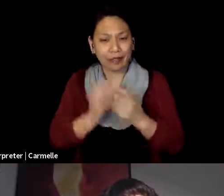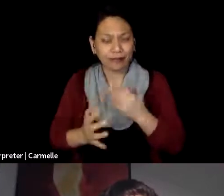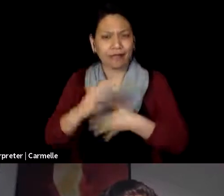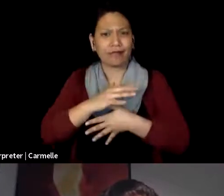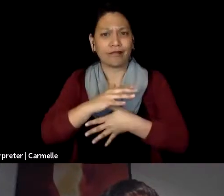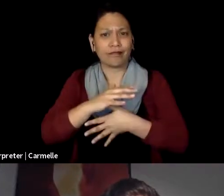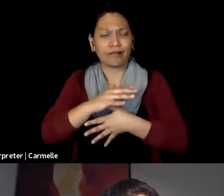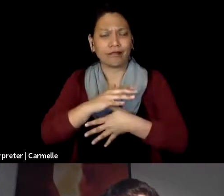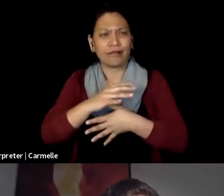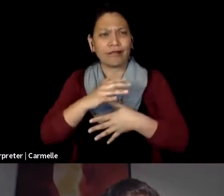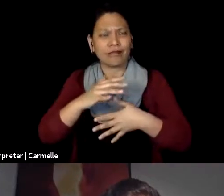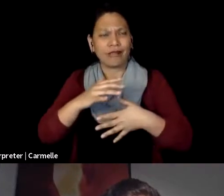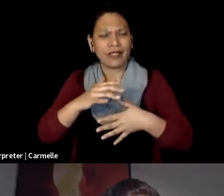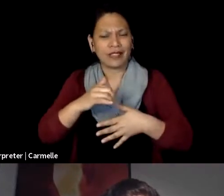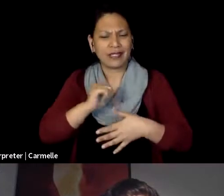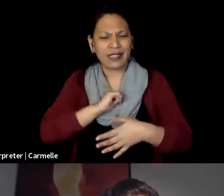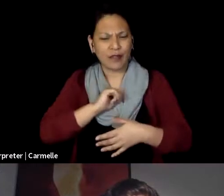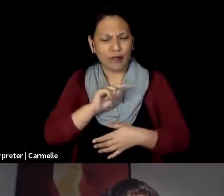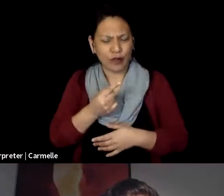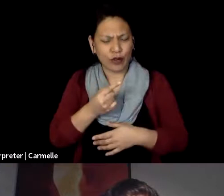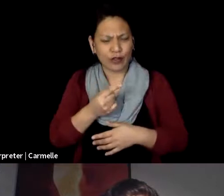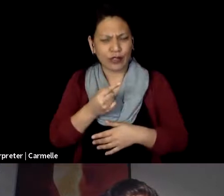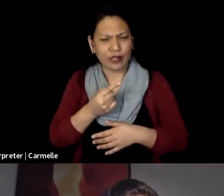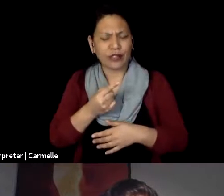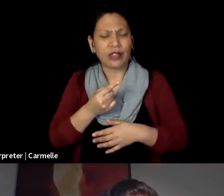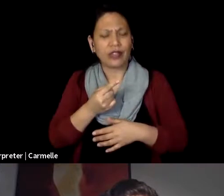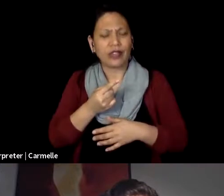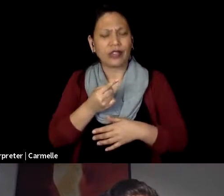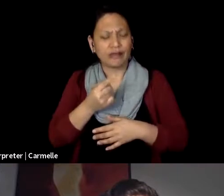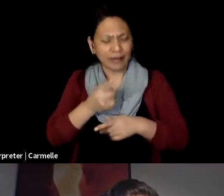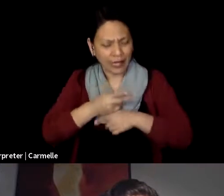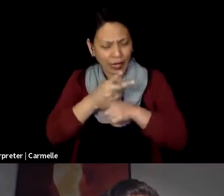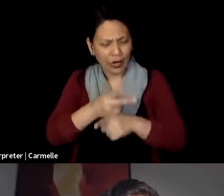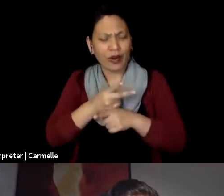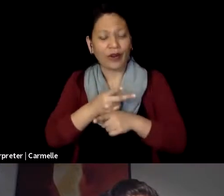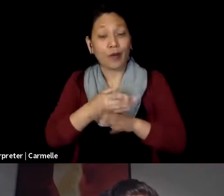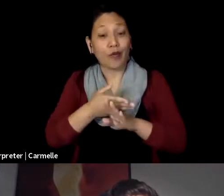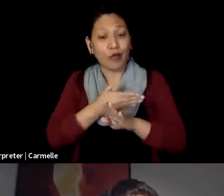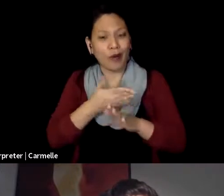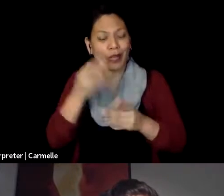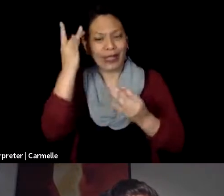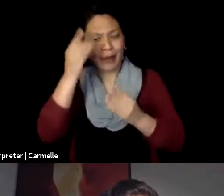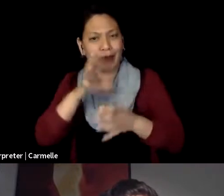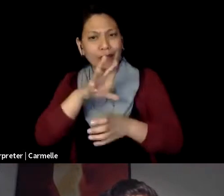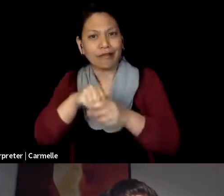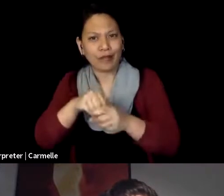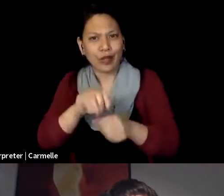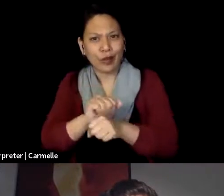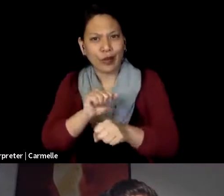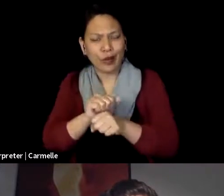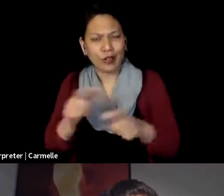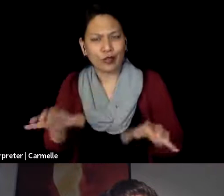ourselves before the work that we're making, that integrates into there being a sense